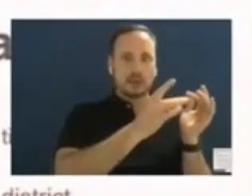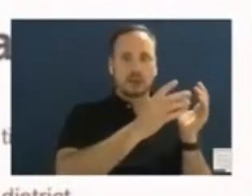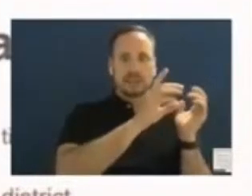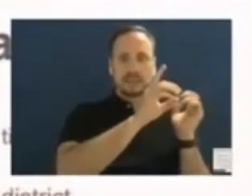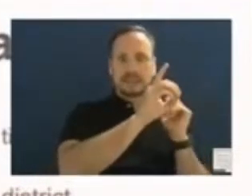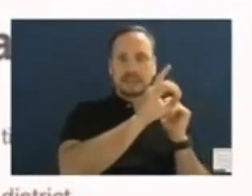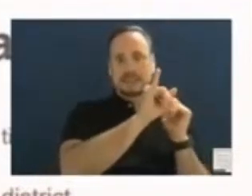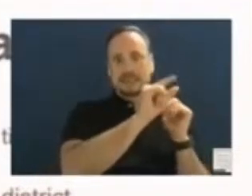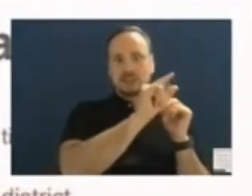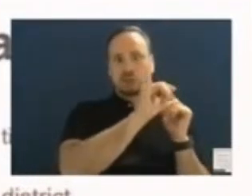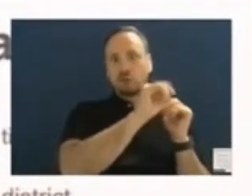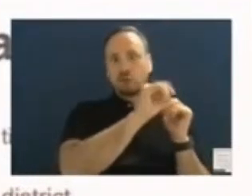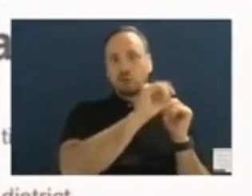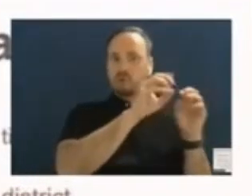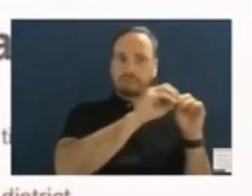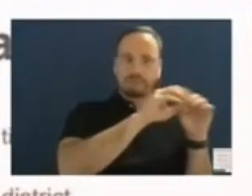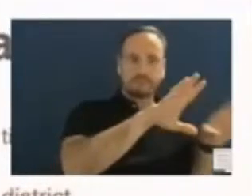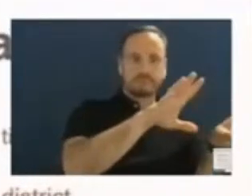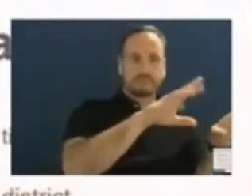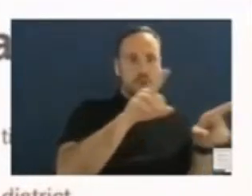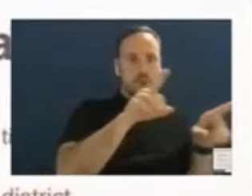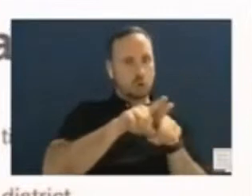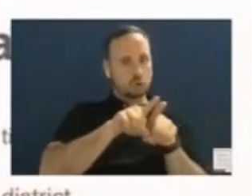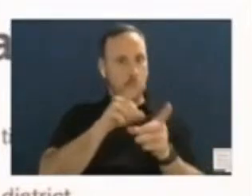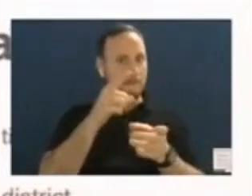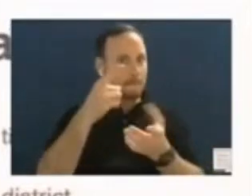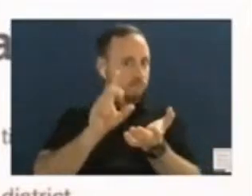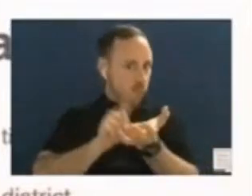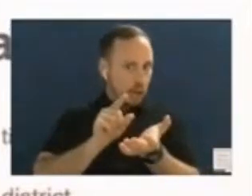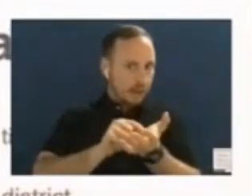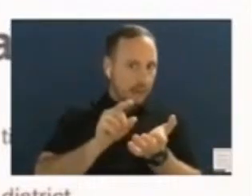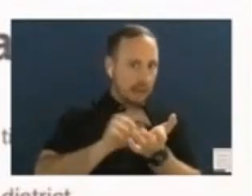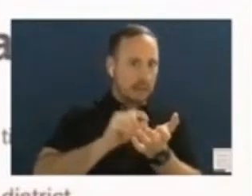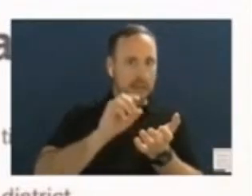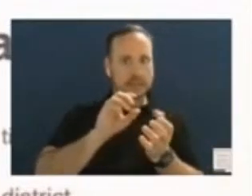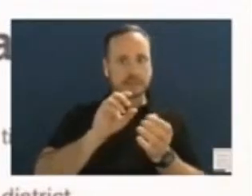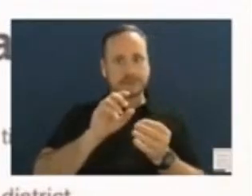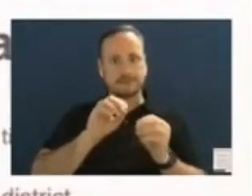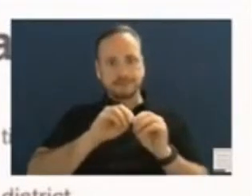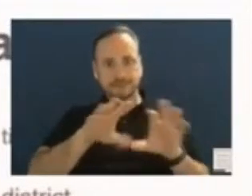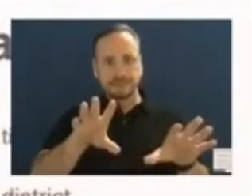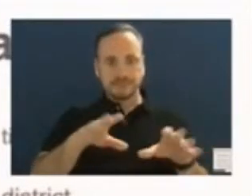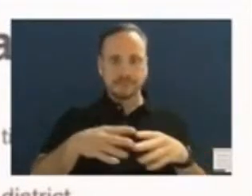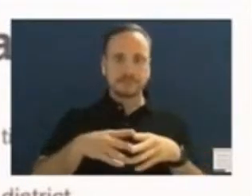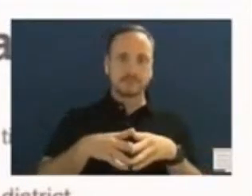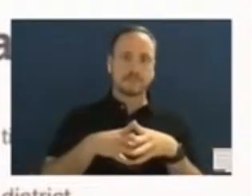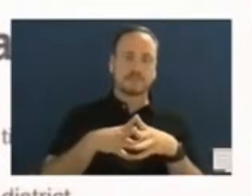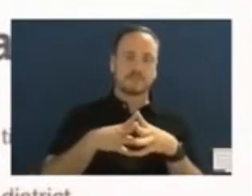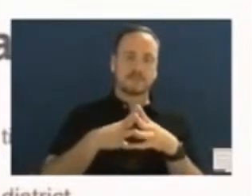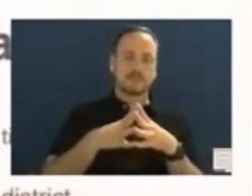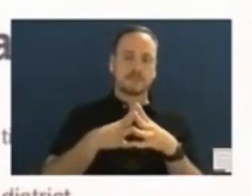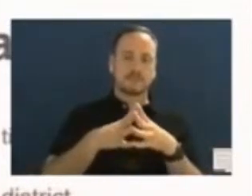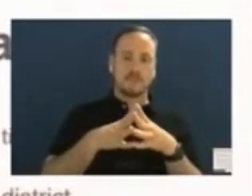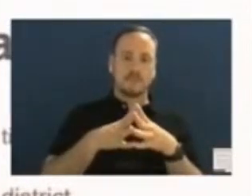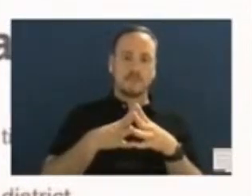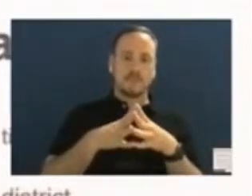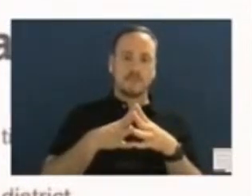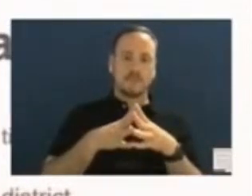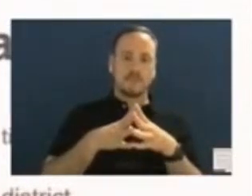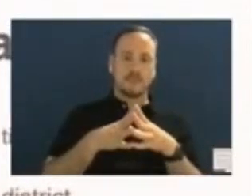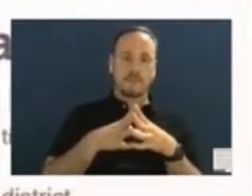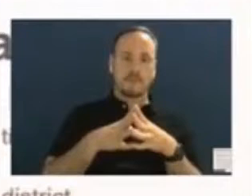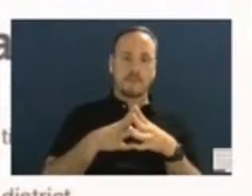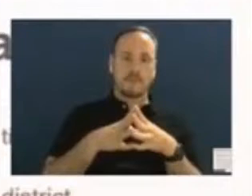invested in the print resources that go along with each of this curricula. We have asked all of our school principals